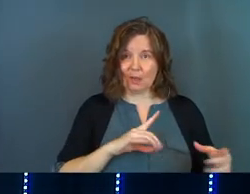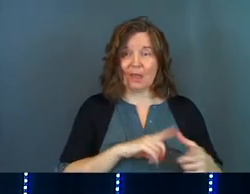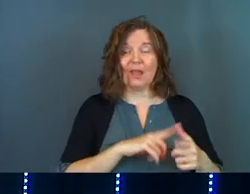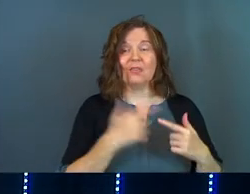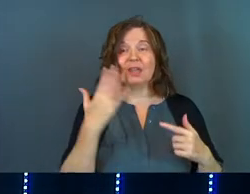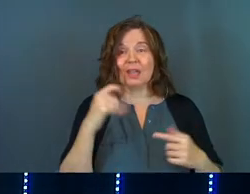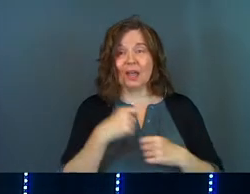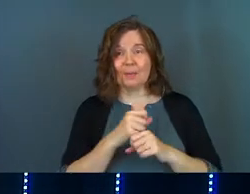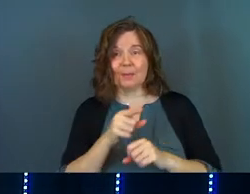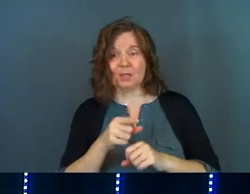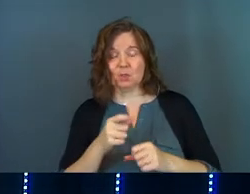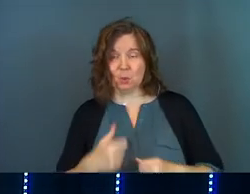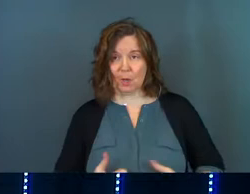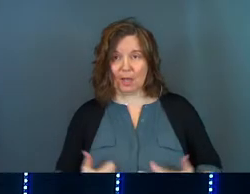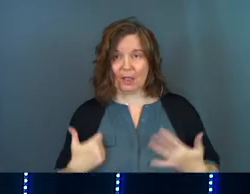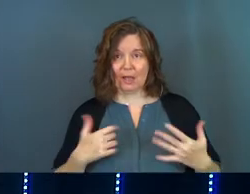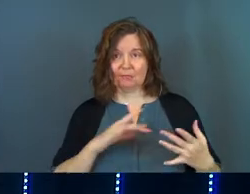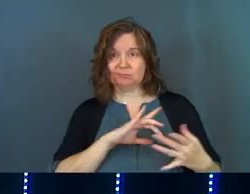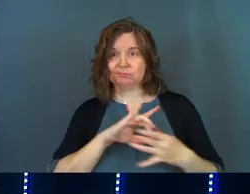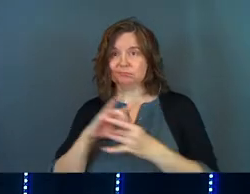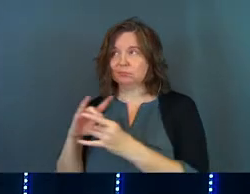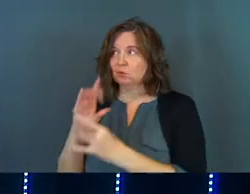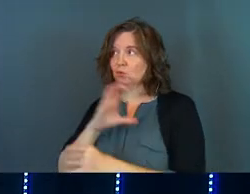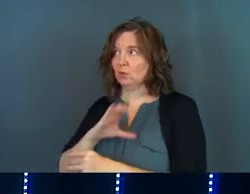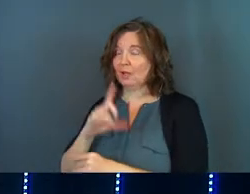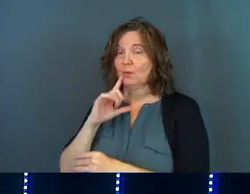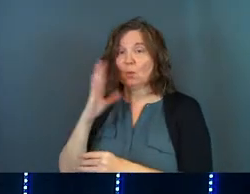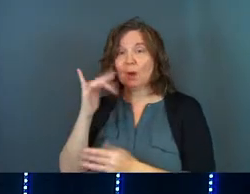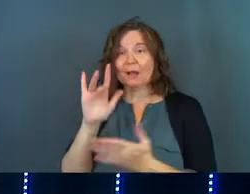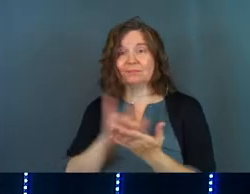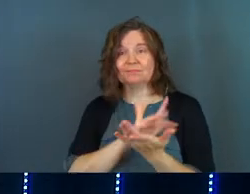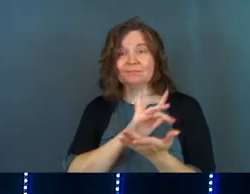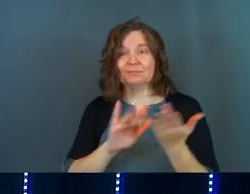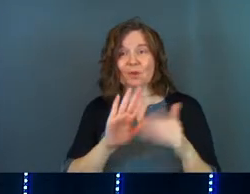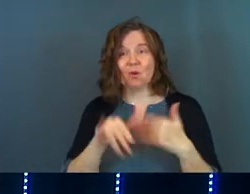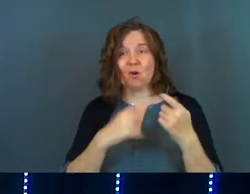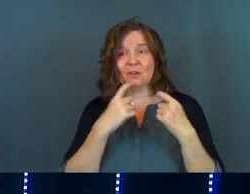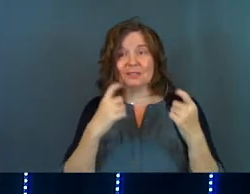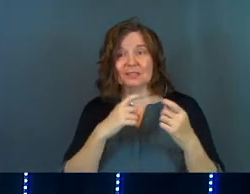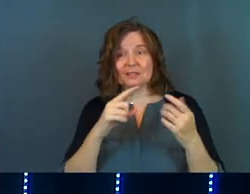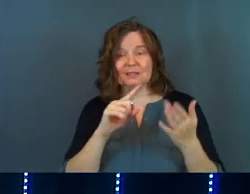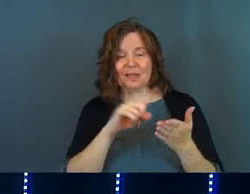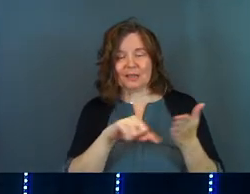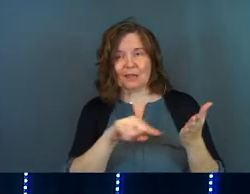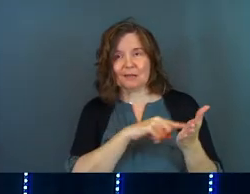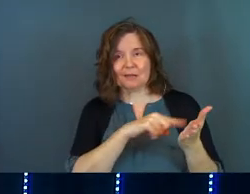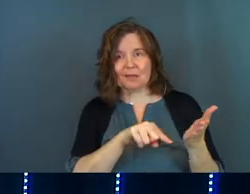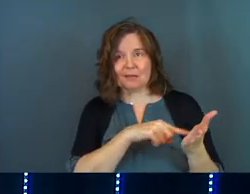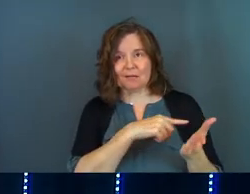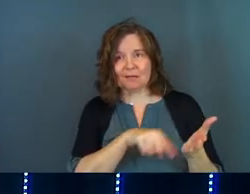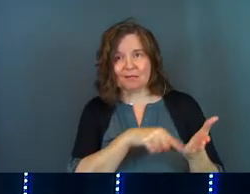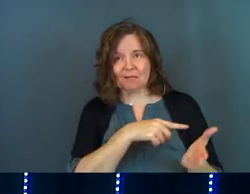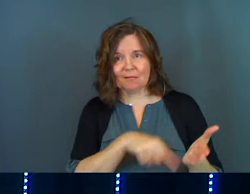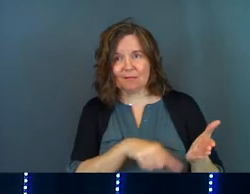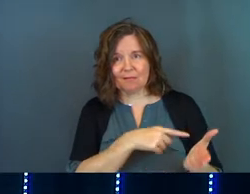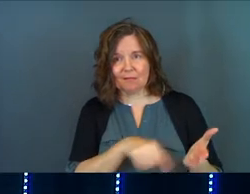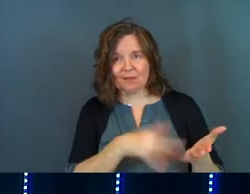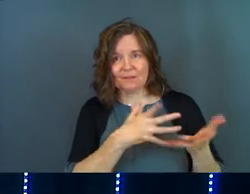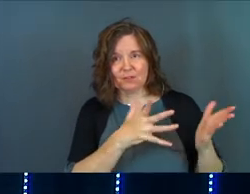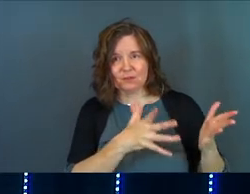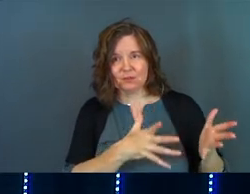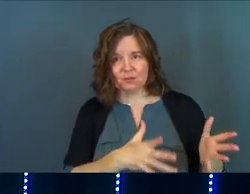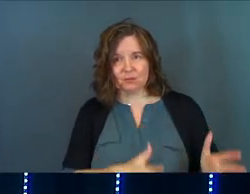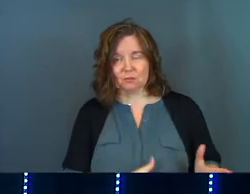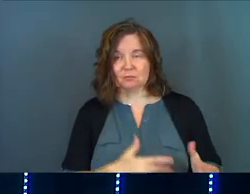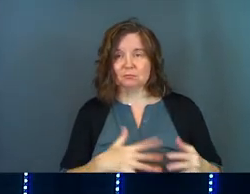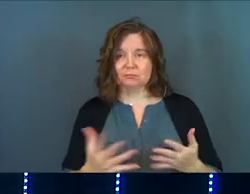then God made you alive in Christ, for he forgave all your sins, and he canceled the record of the charges against us, and he took